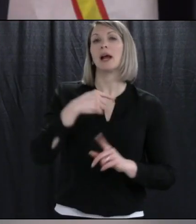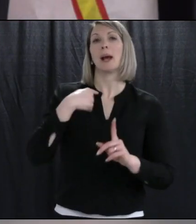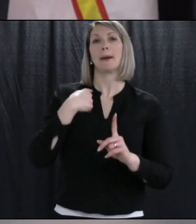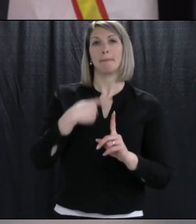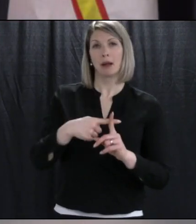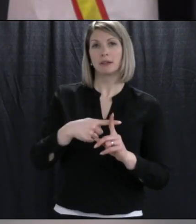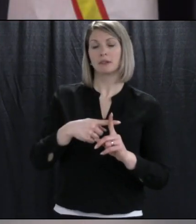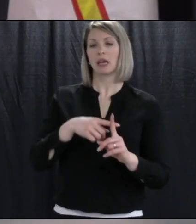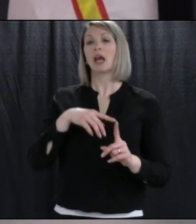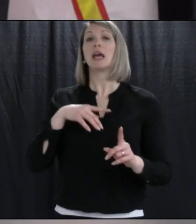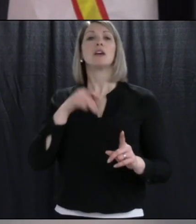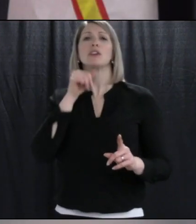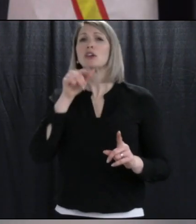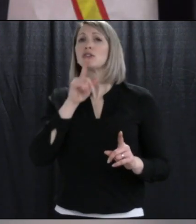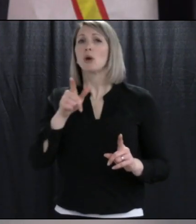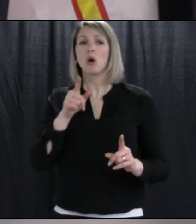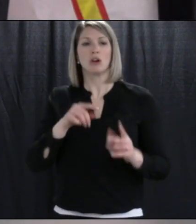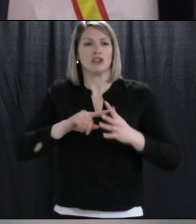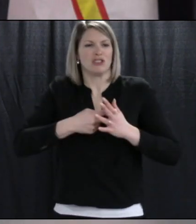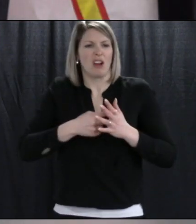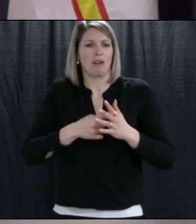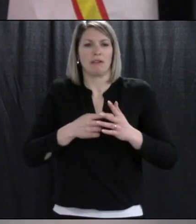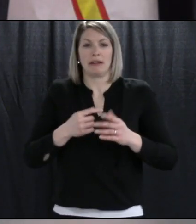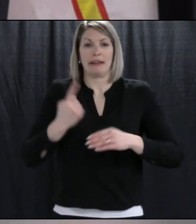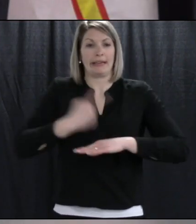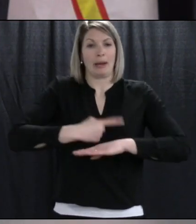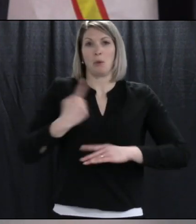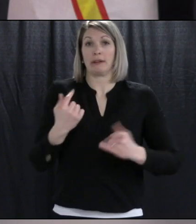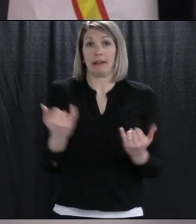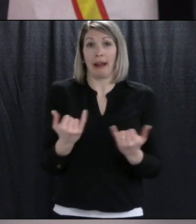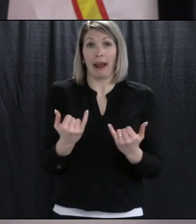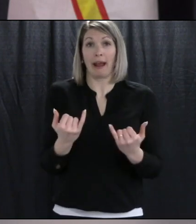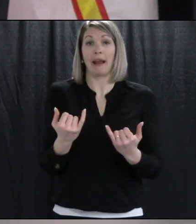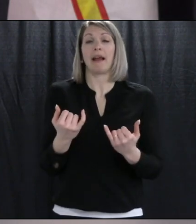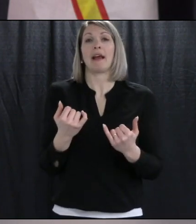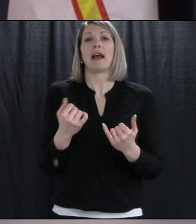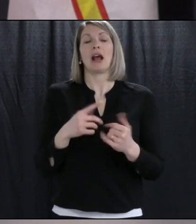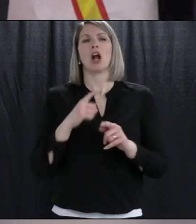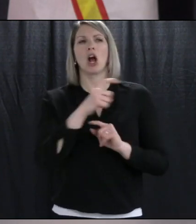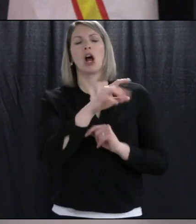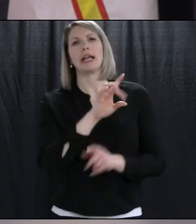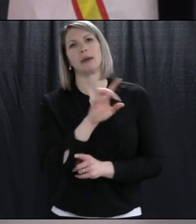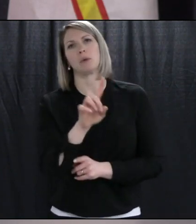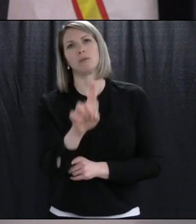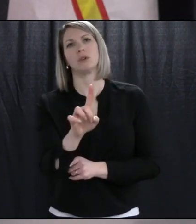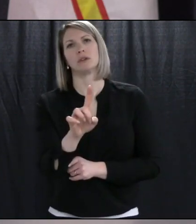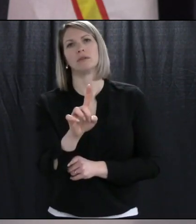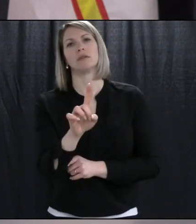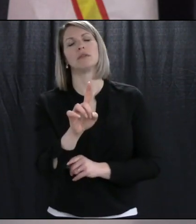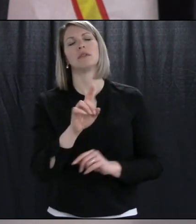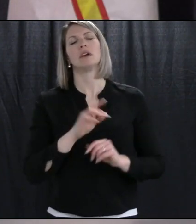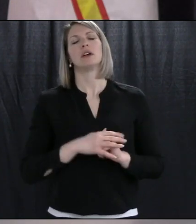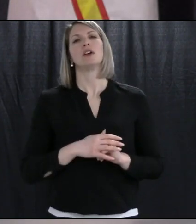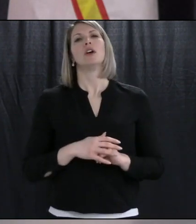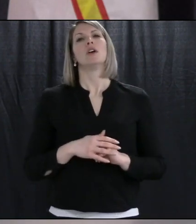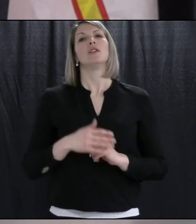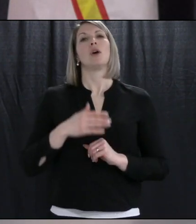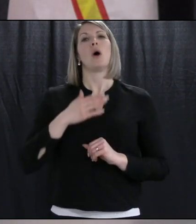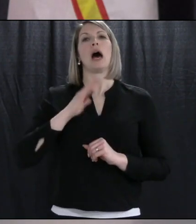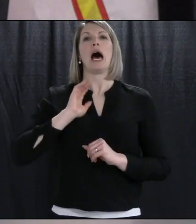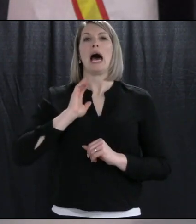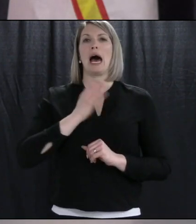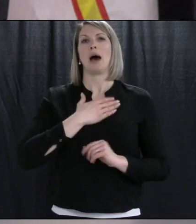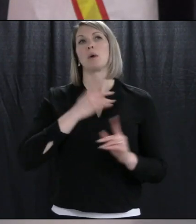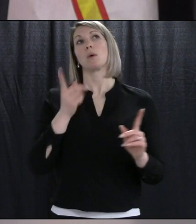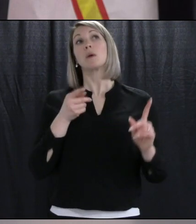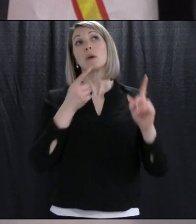self-assessment tool. It's getting quite a bit of traffic, quite a bit of interest. And as you enter, so the idea here would be is that if you're a traveler